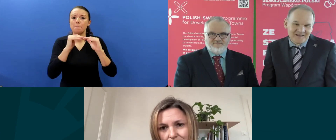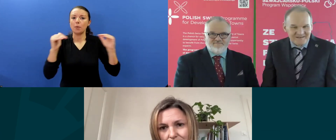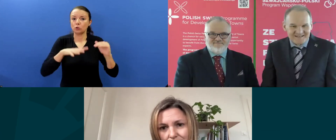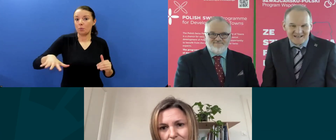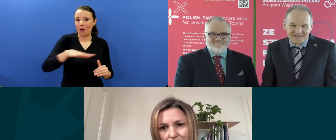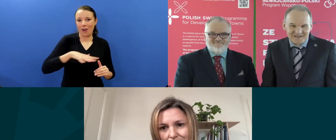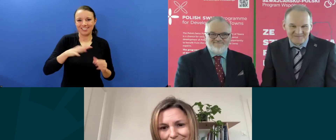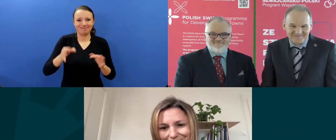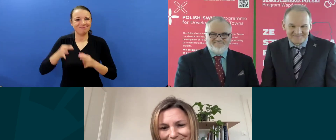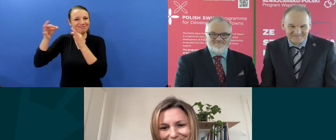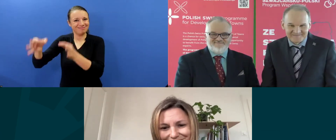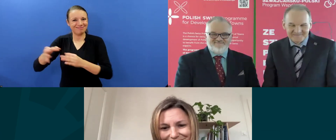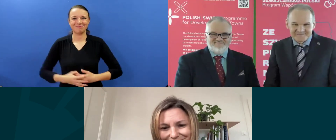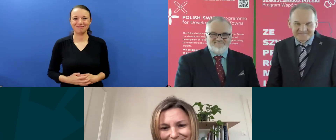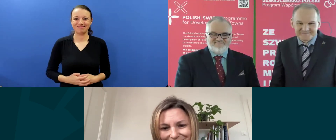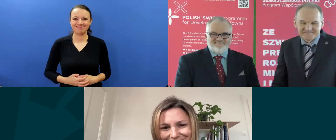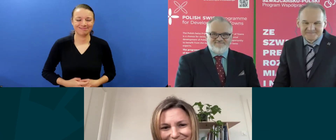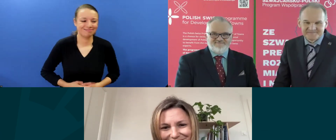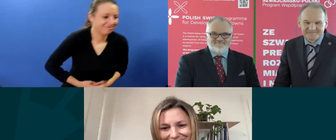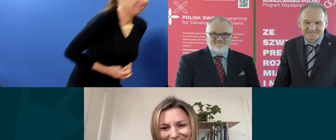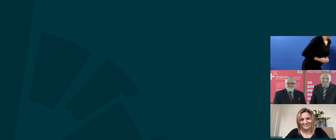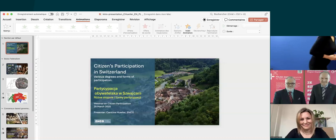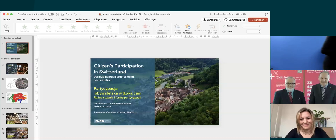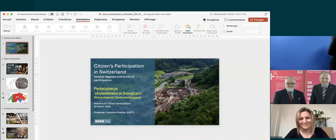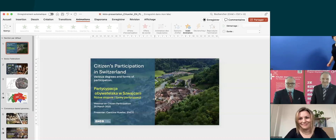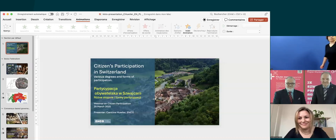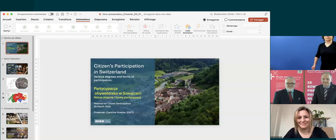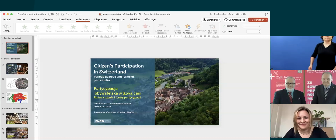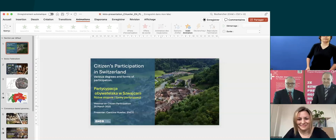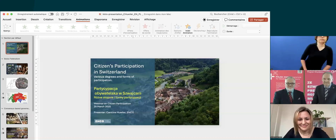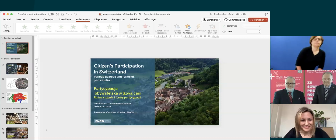the local level. Caroline, please.